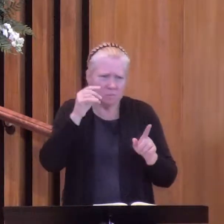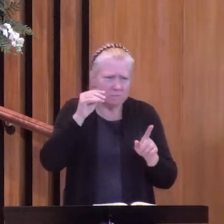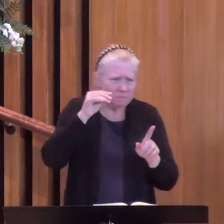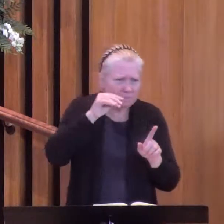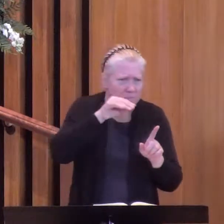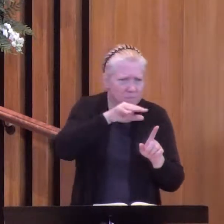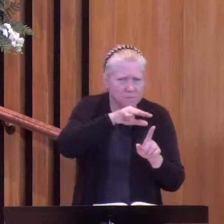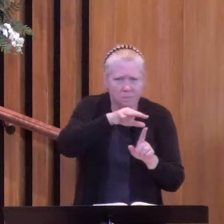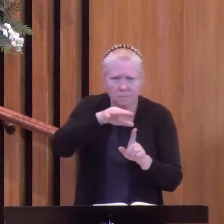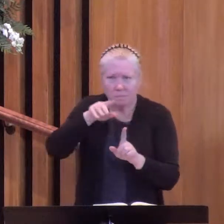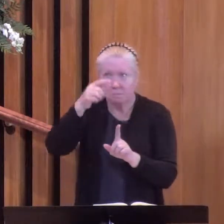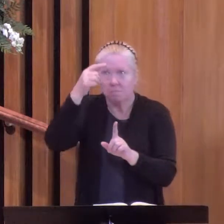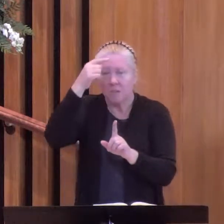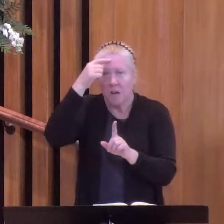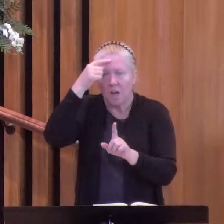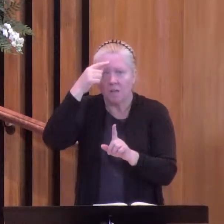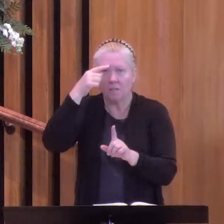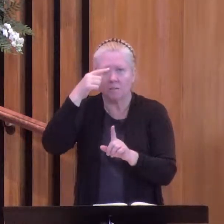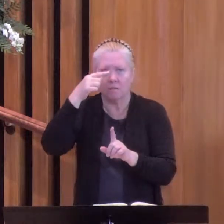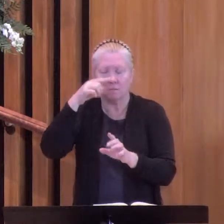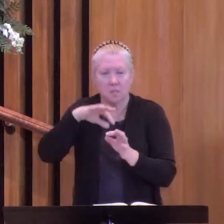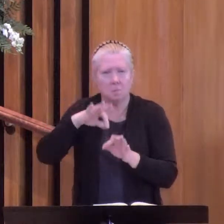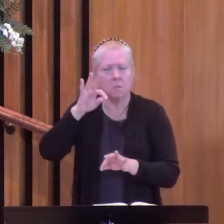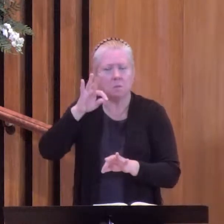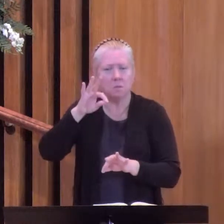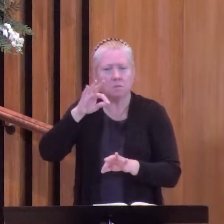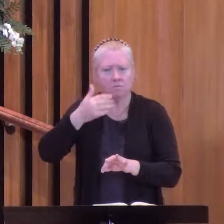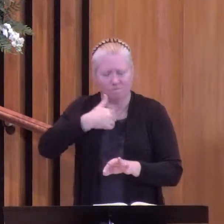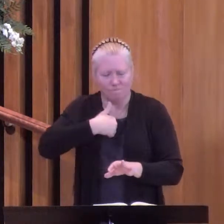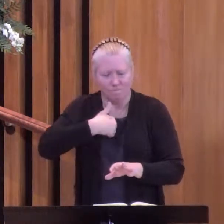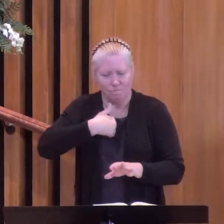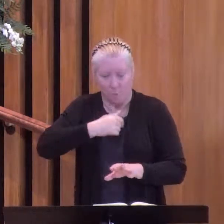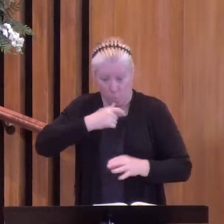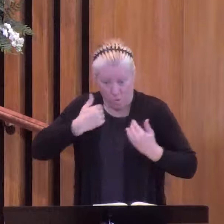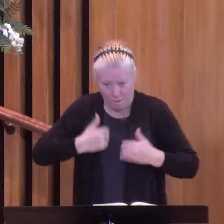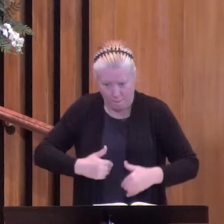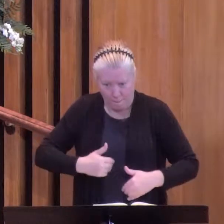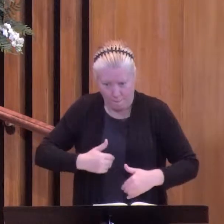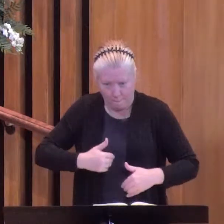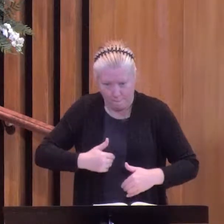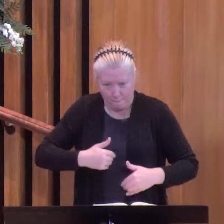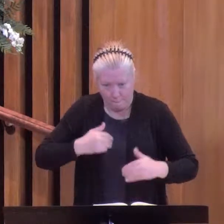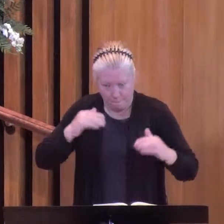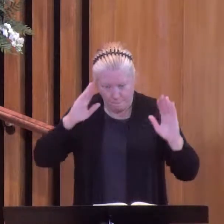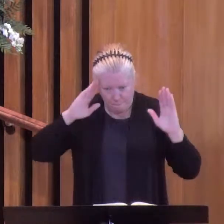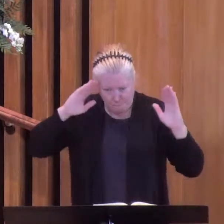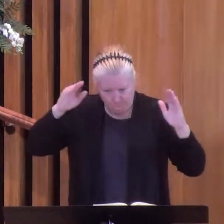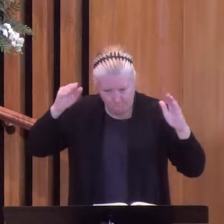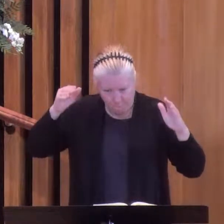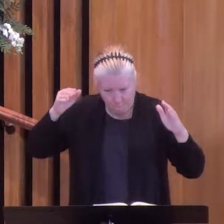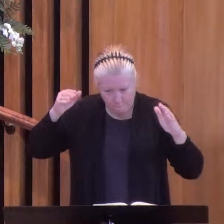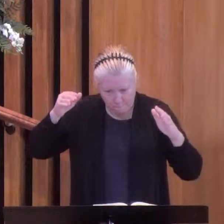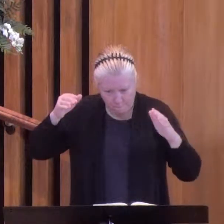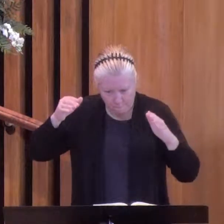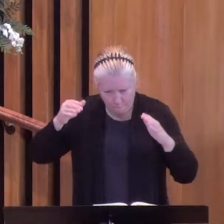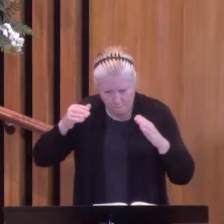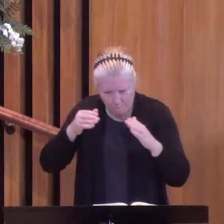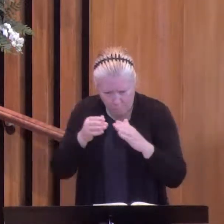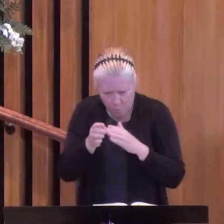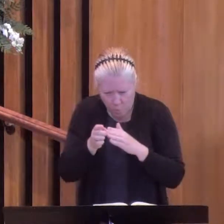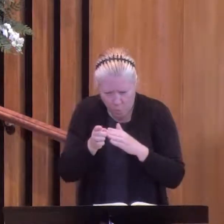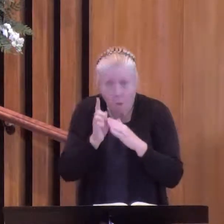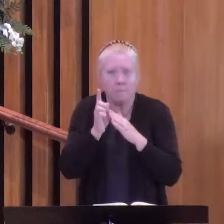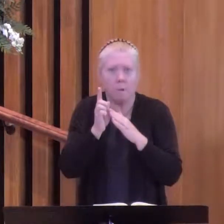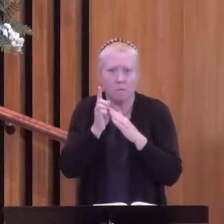soul, our spiritual attention to that one moment, that one saving act of the Son of